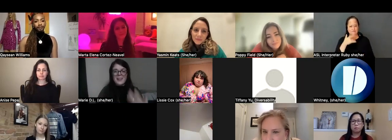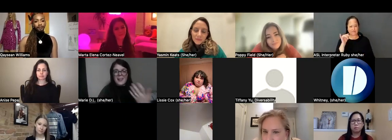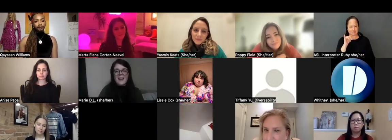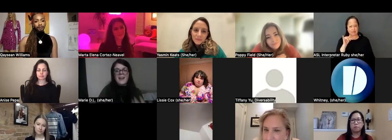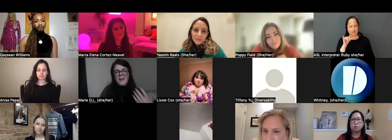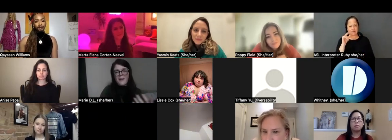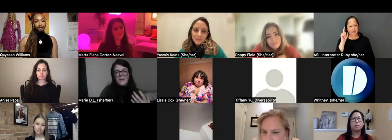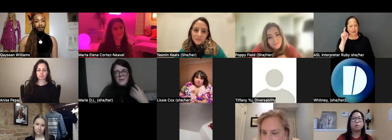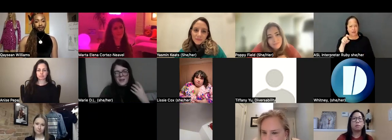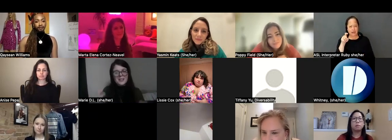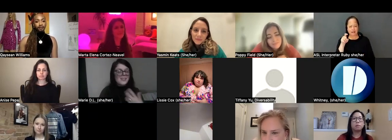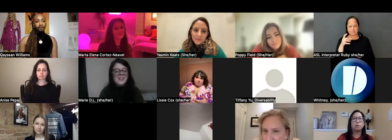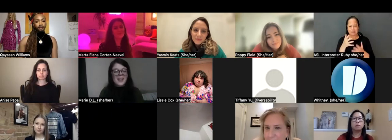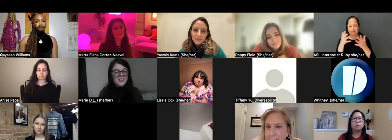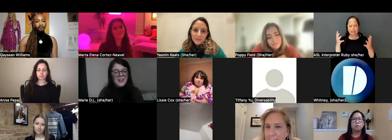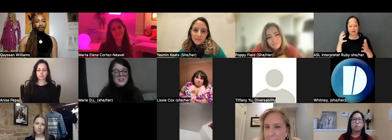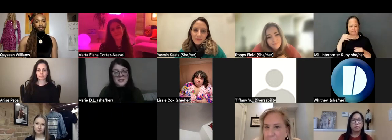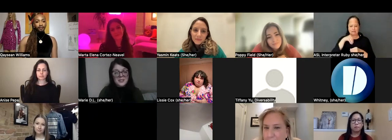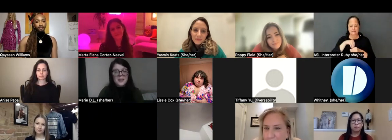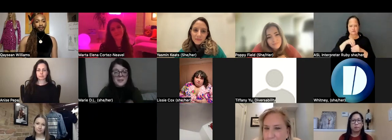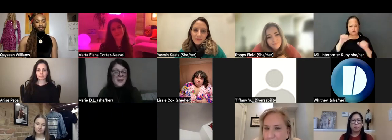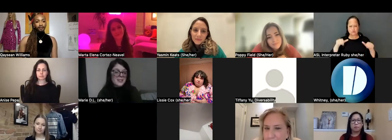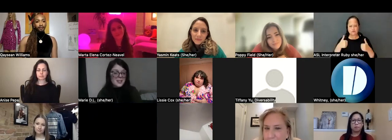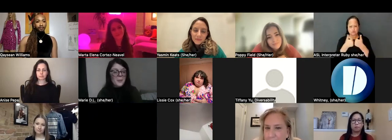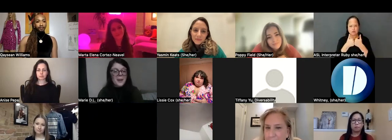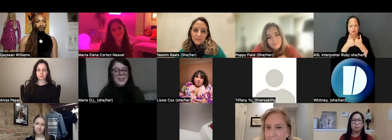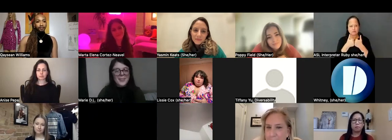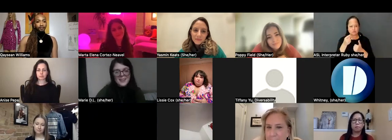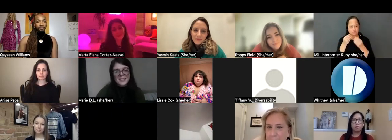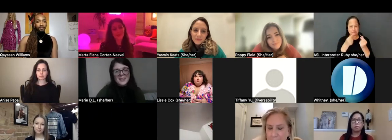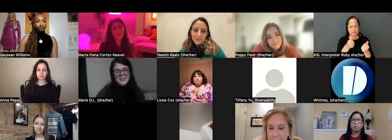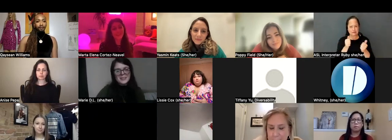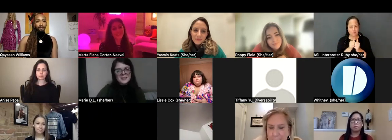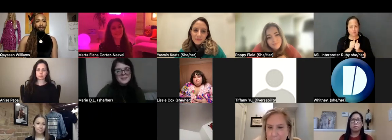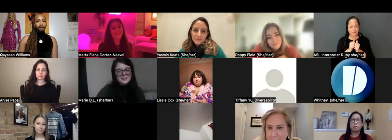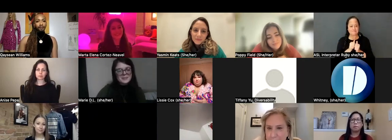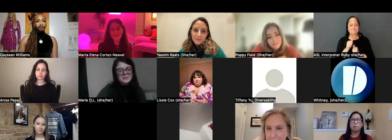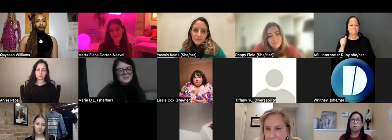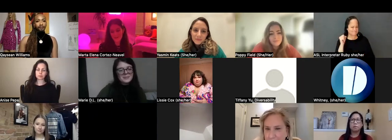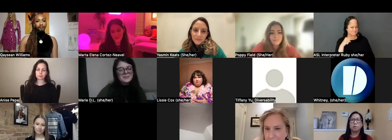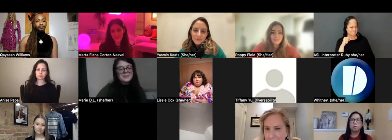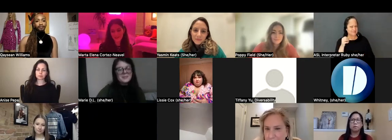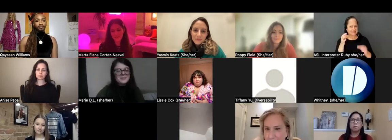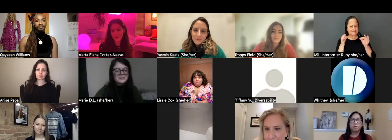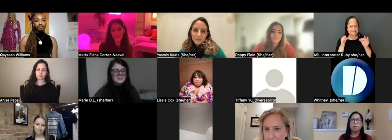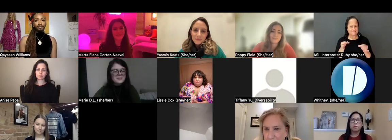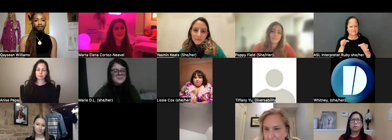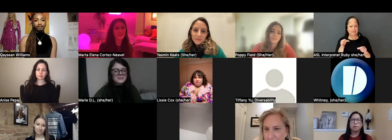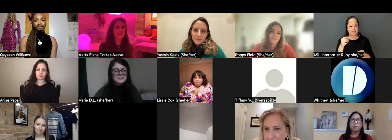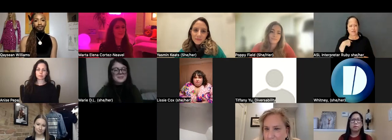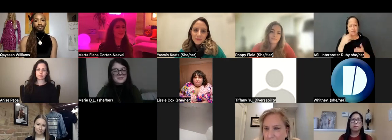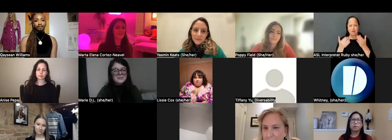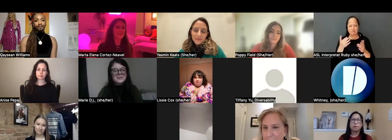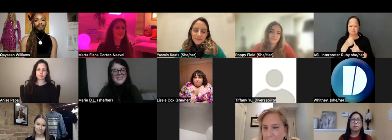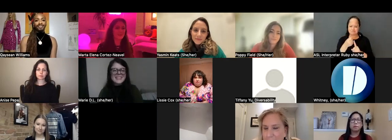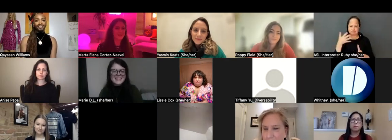be a lot of internalized challenges too that you've had to deal with. Oh yeah, definitely. I could probably talk